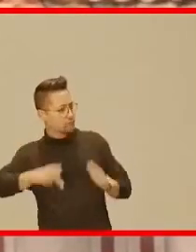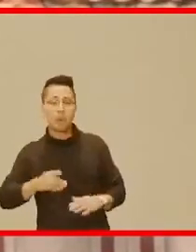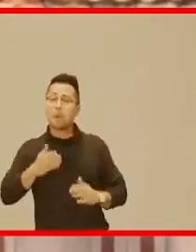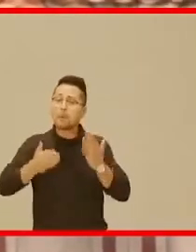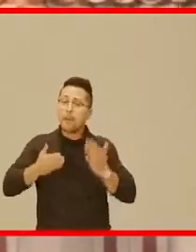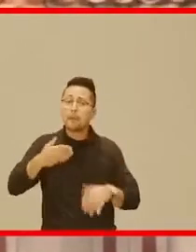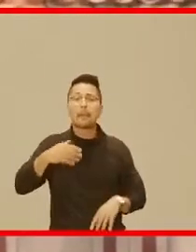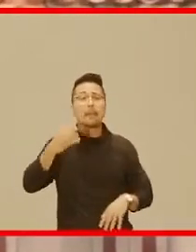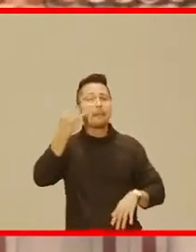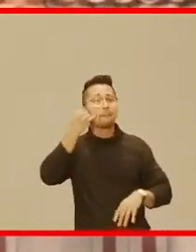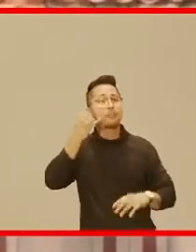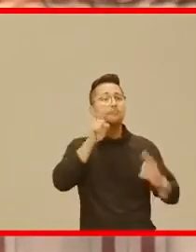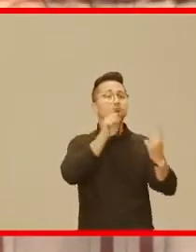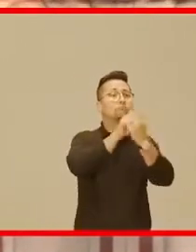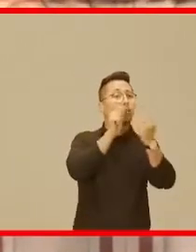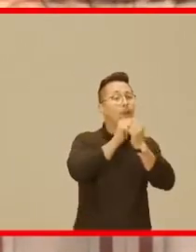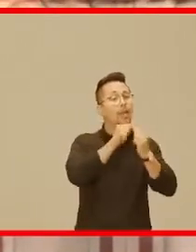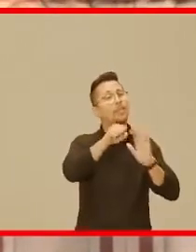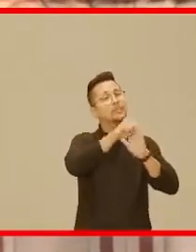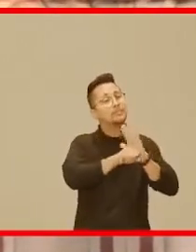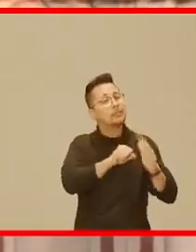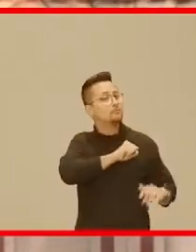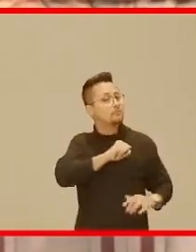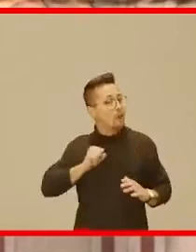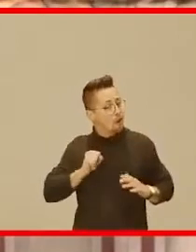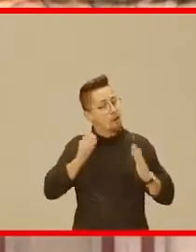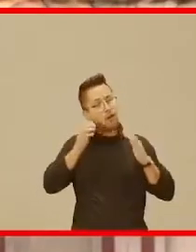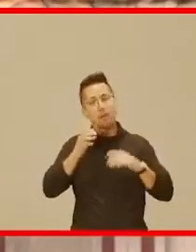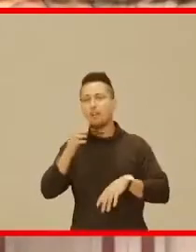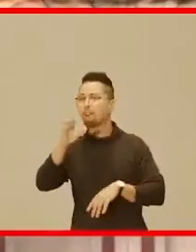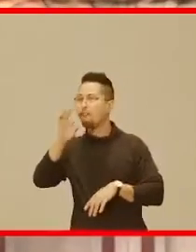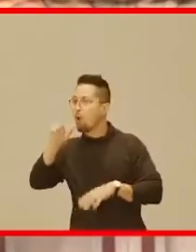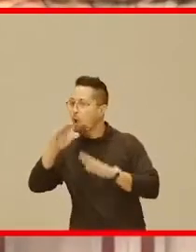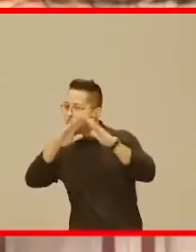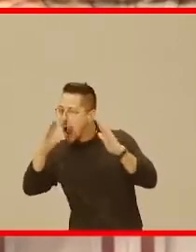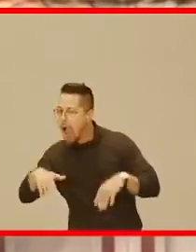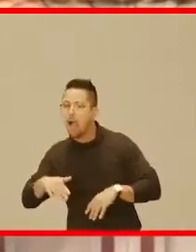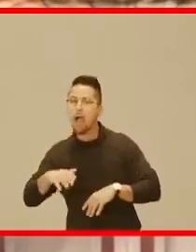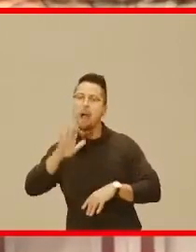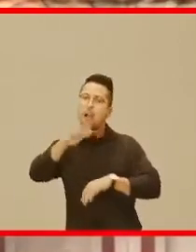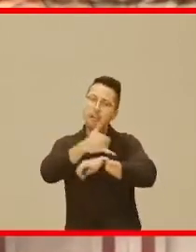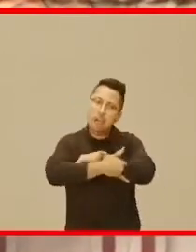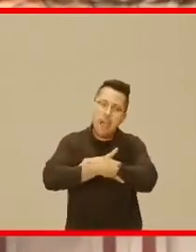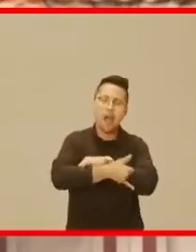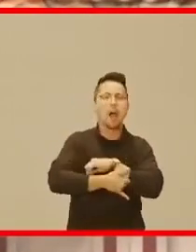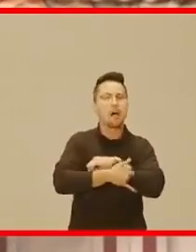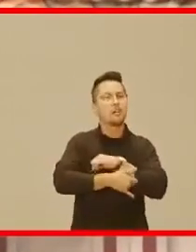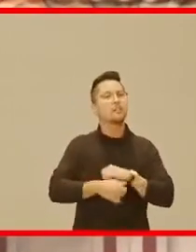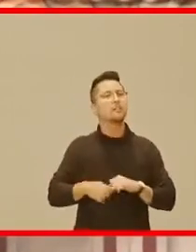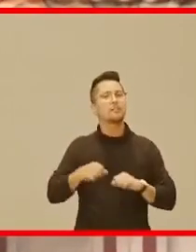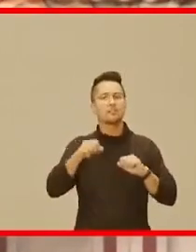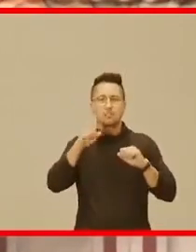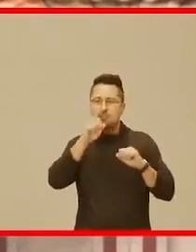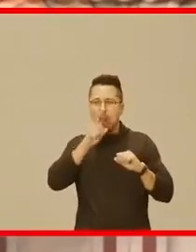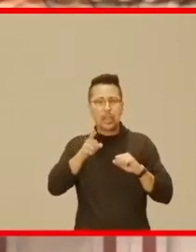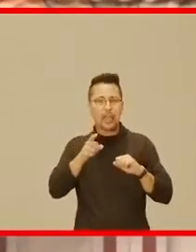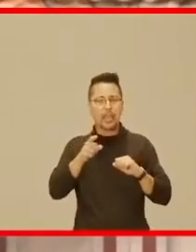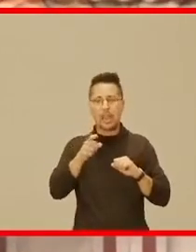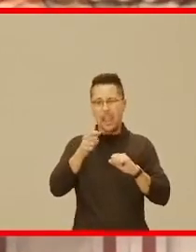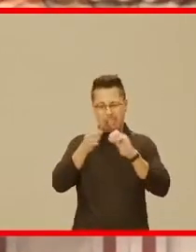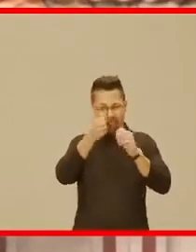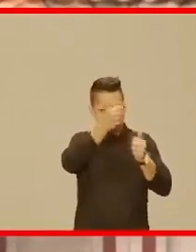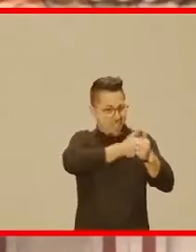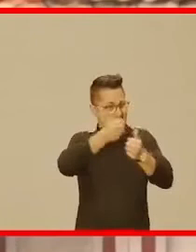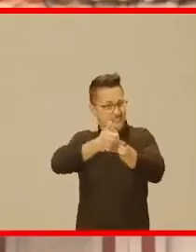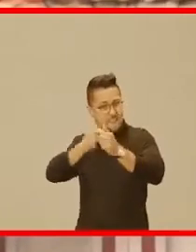representative or your state senator, you can go on to My Florida House. If you're going to your county or your city, you can go on every person pretty much has a